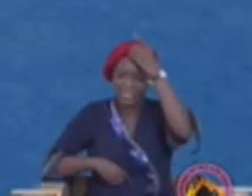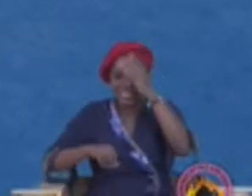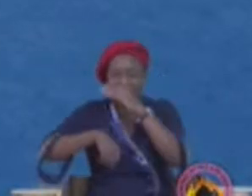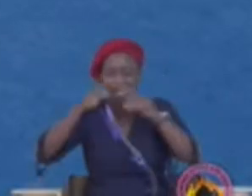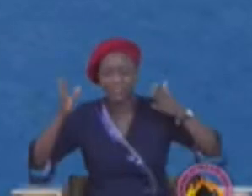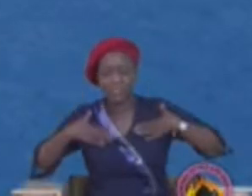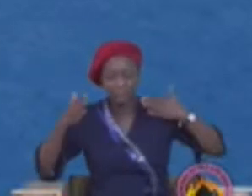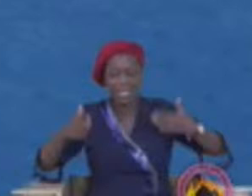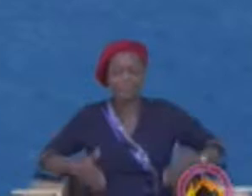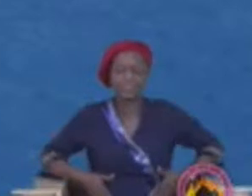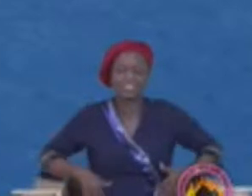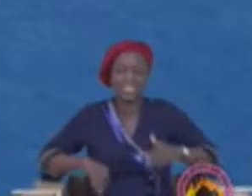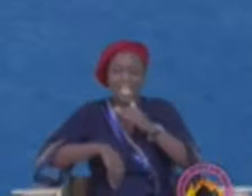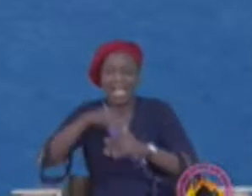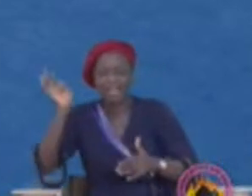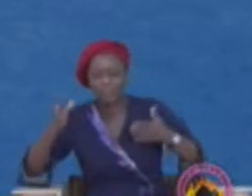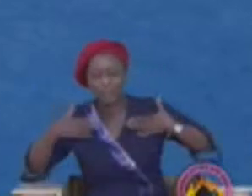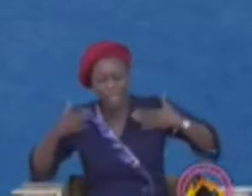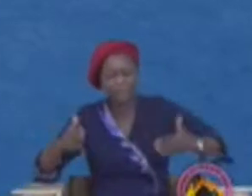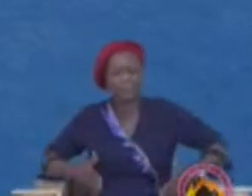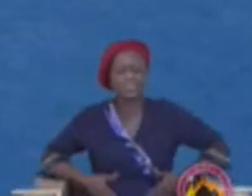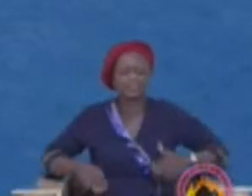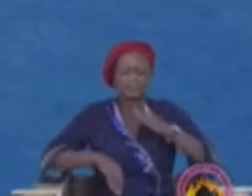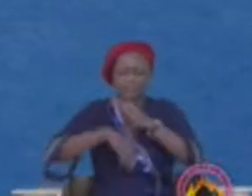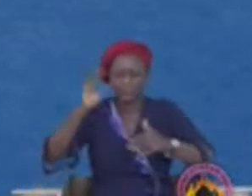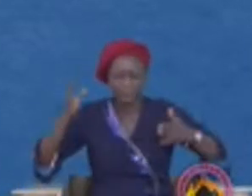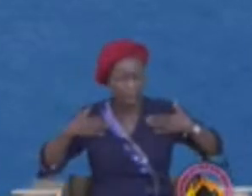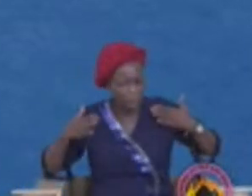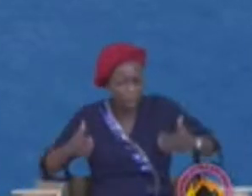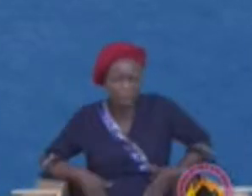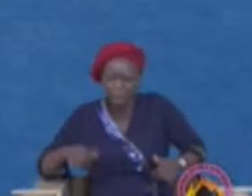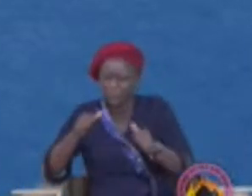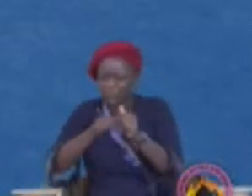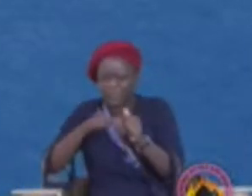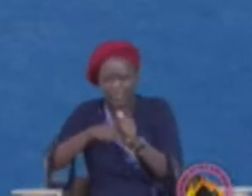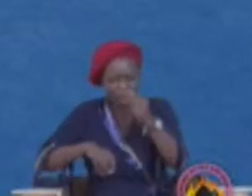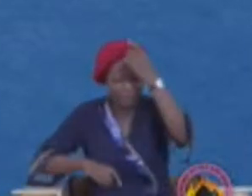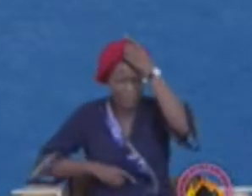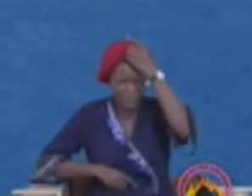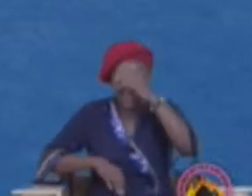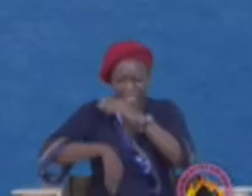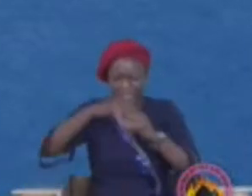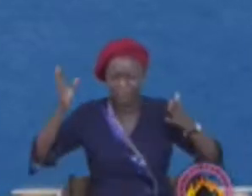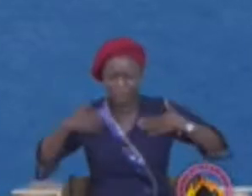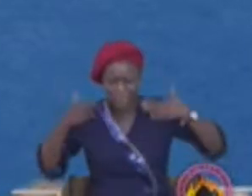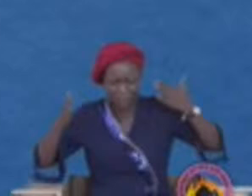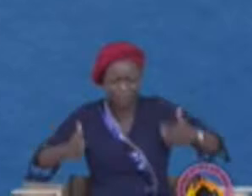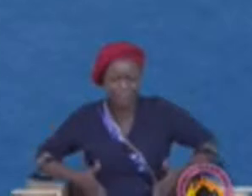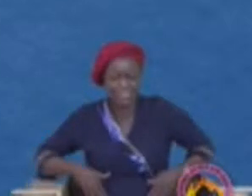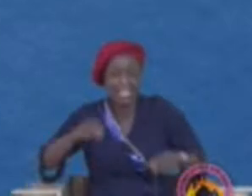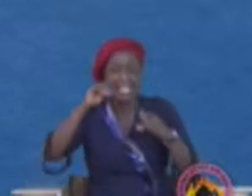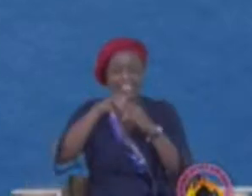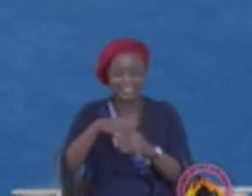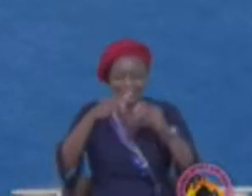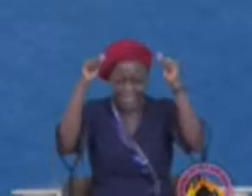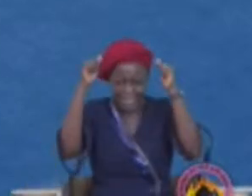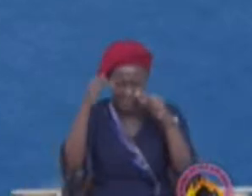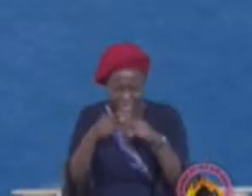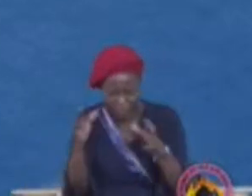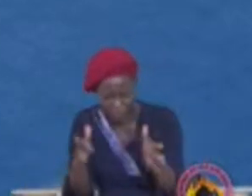of Jesus. I chase them out of my body. Every infirmity. I chase you out of my body. In the name of